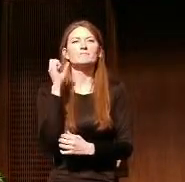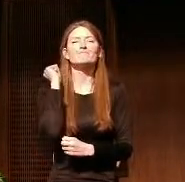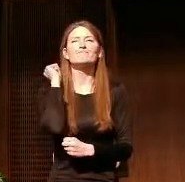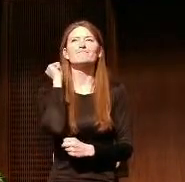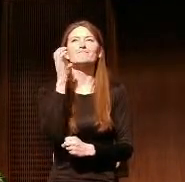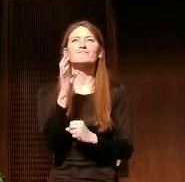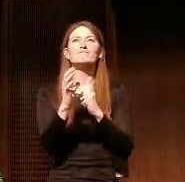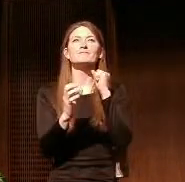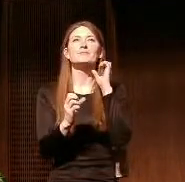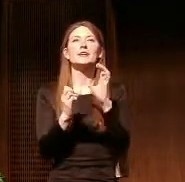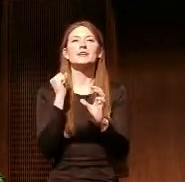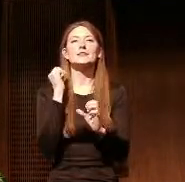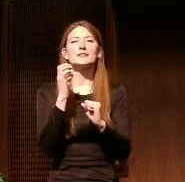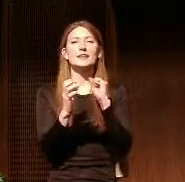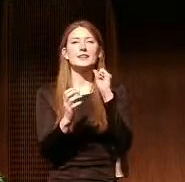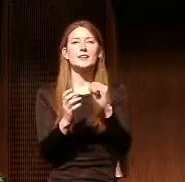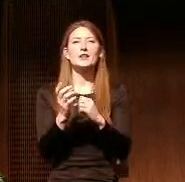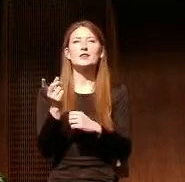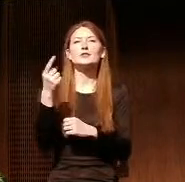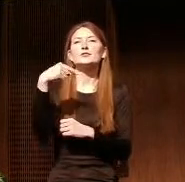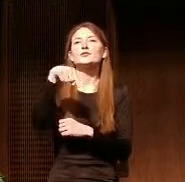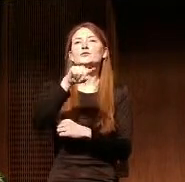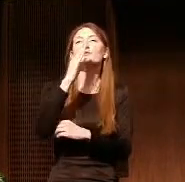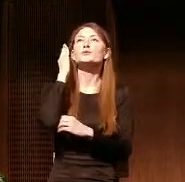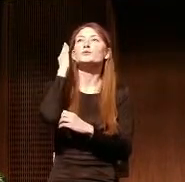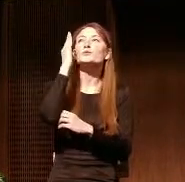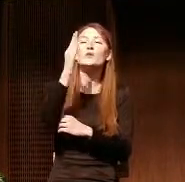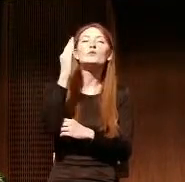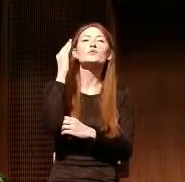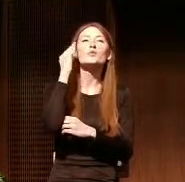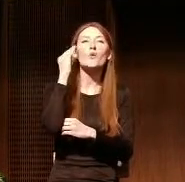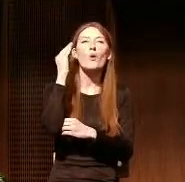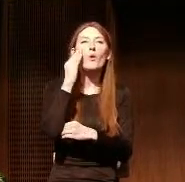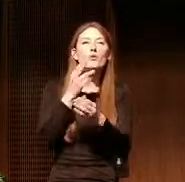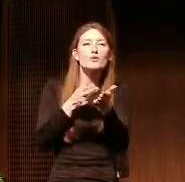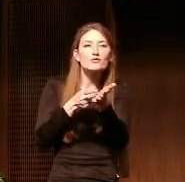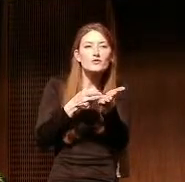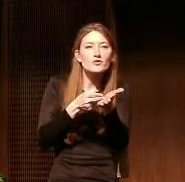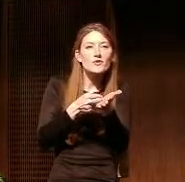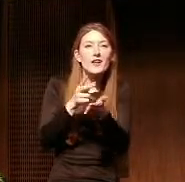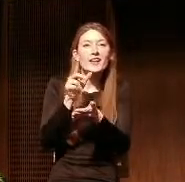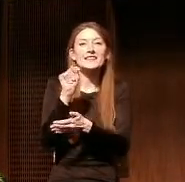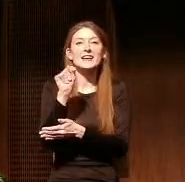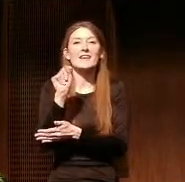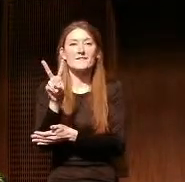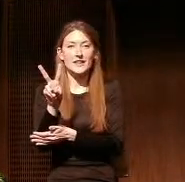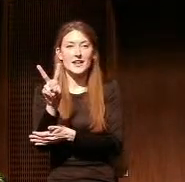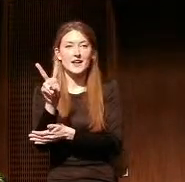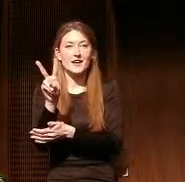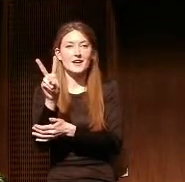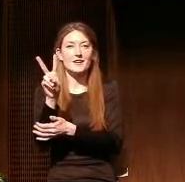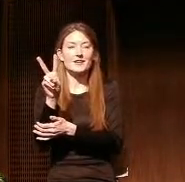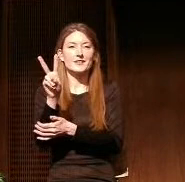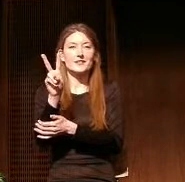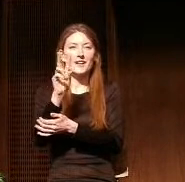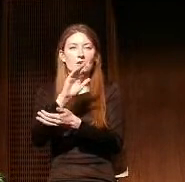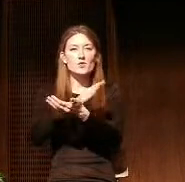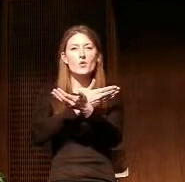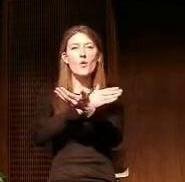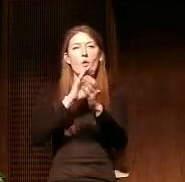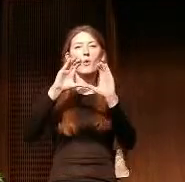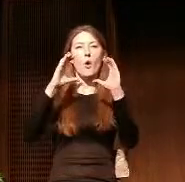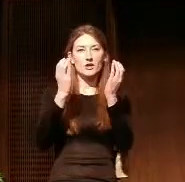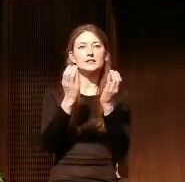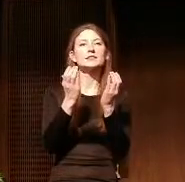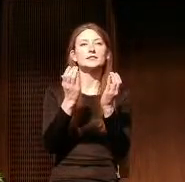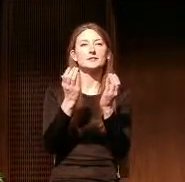in the Ye Shall Know the Truth TV chorus that was broadcast all over the state of Arizona.